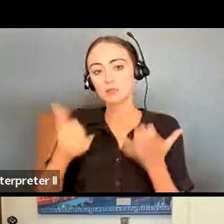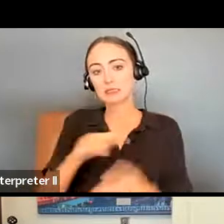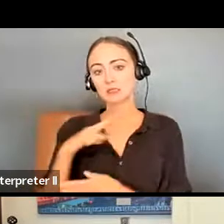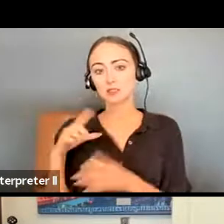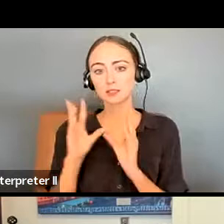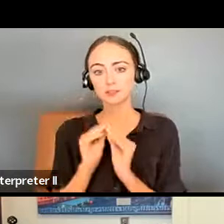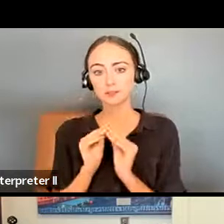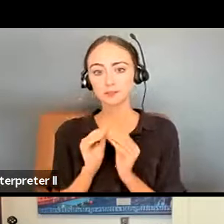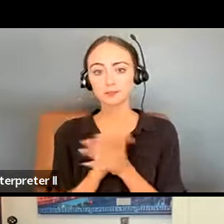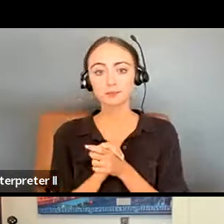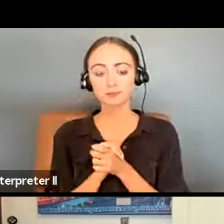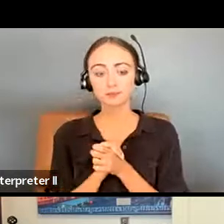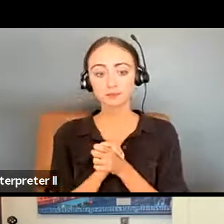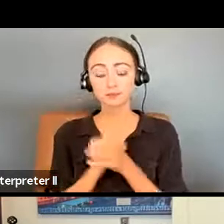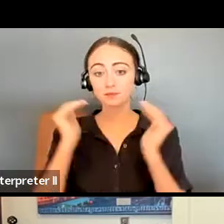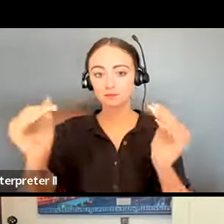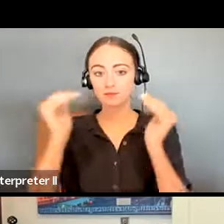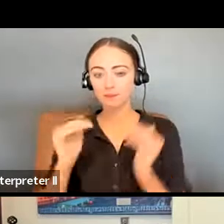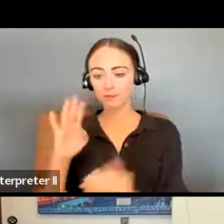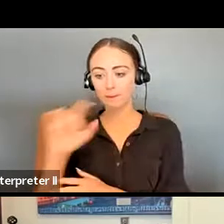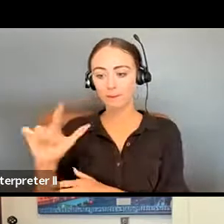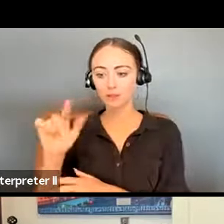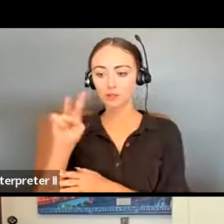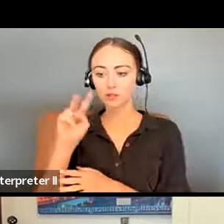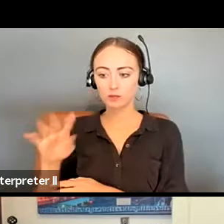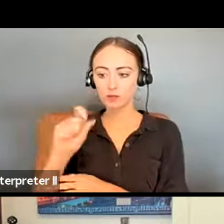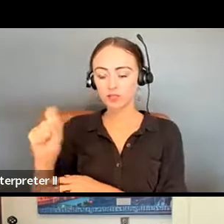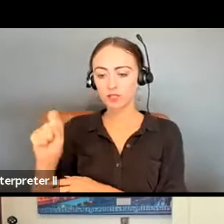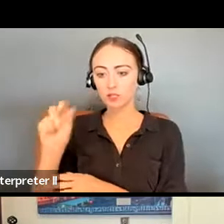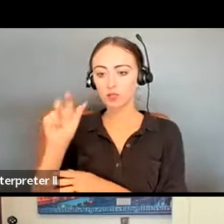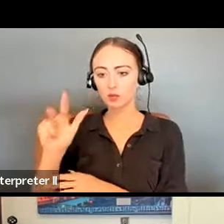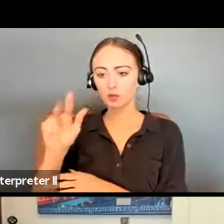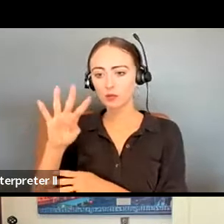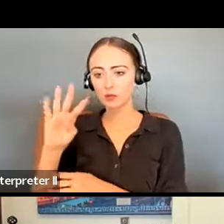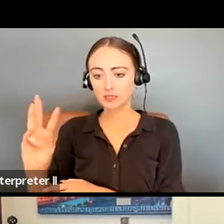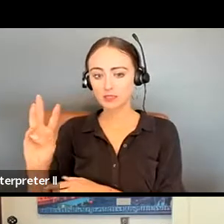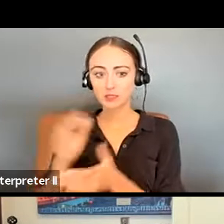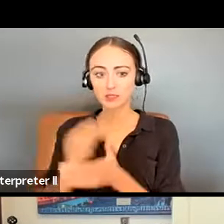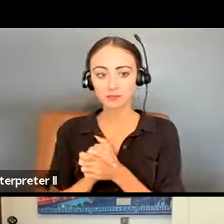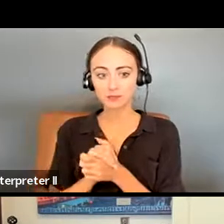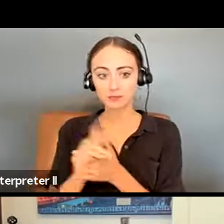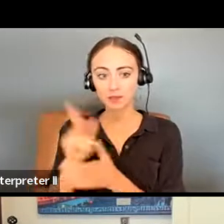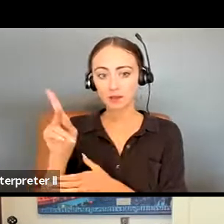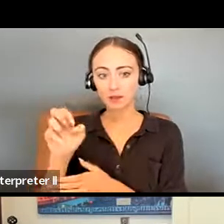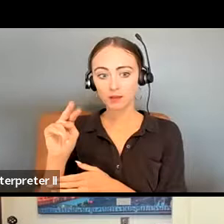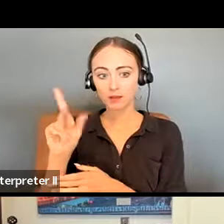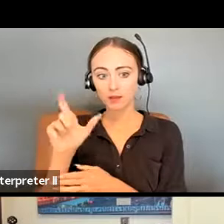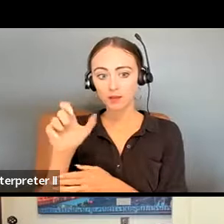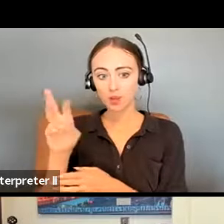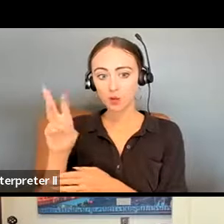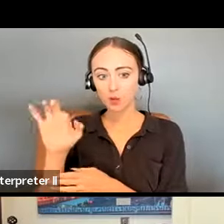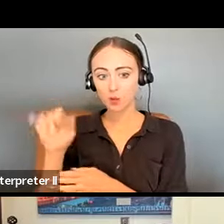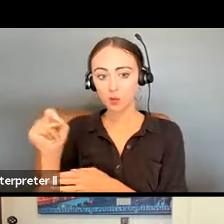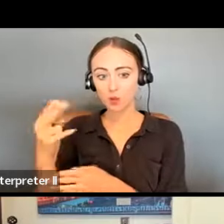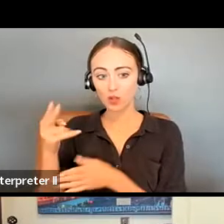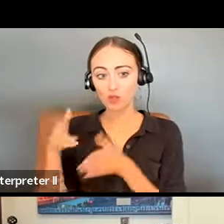meeting. Next is Bill 24-436, Kenilworth Court Street Designation Act of